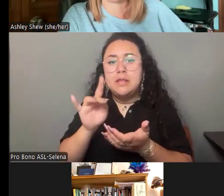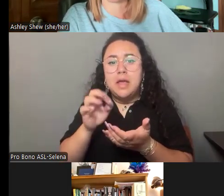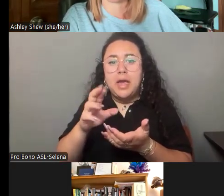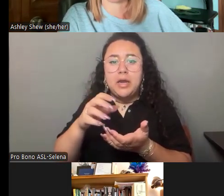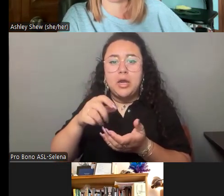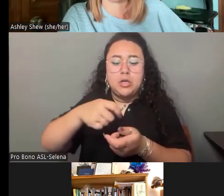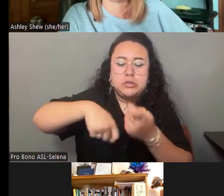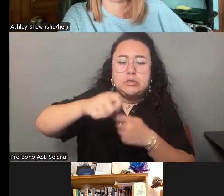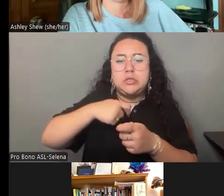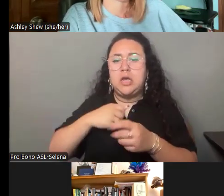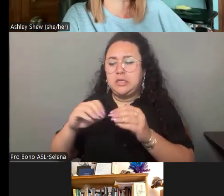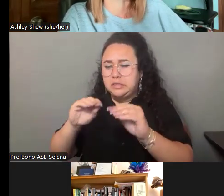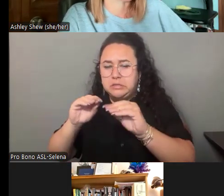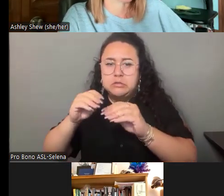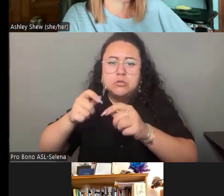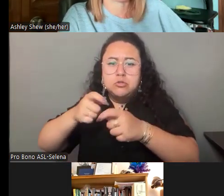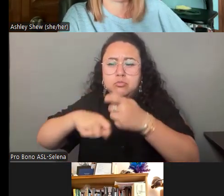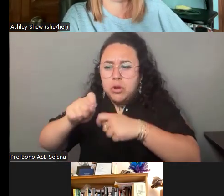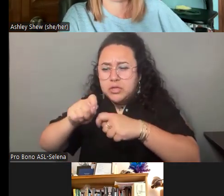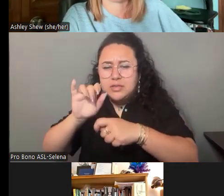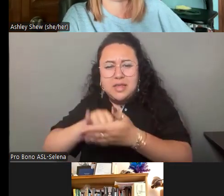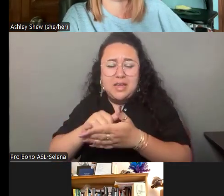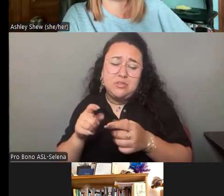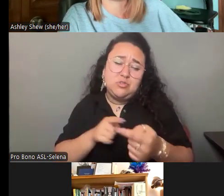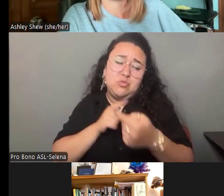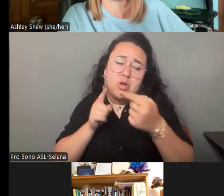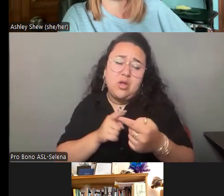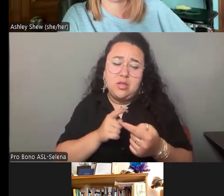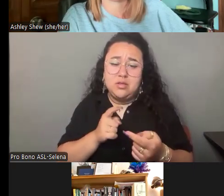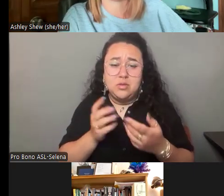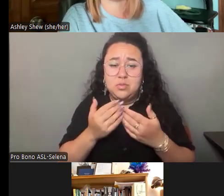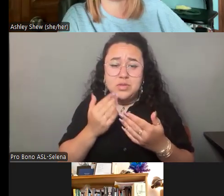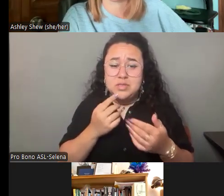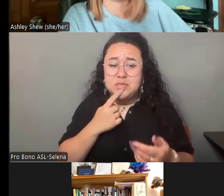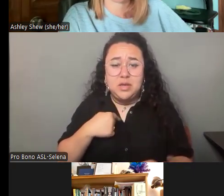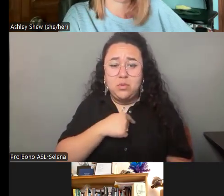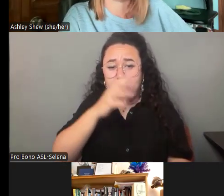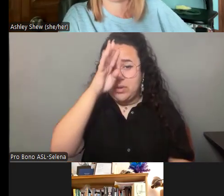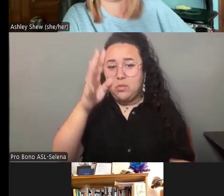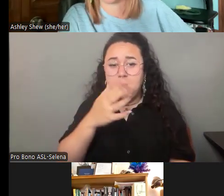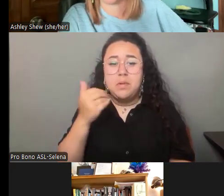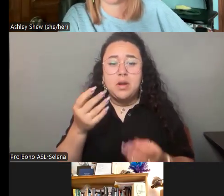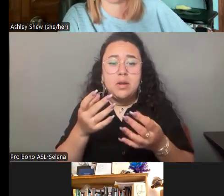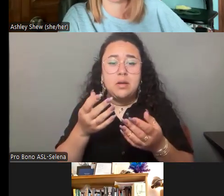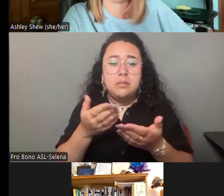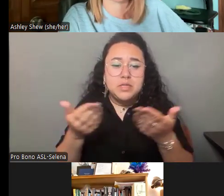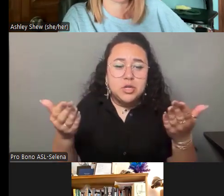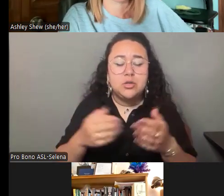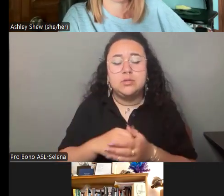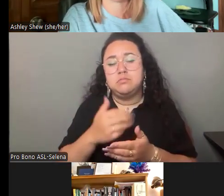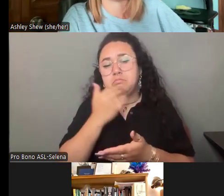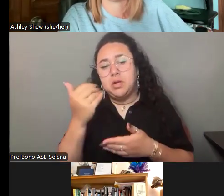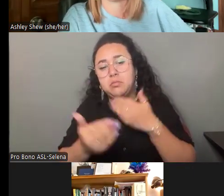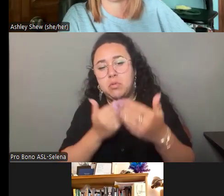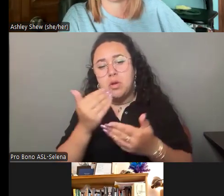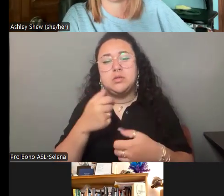what it would be to just say, oh, we're going to come up with better materials, right? We're going to, have a better process. We're going to